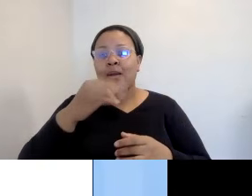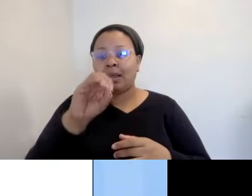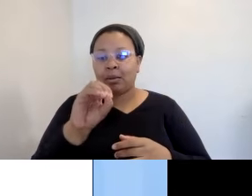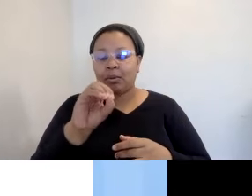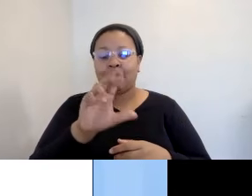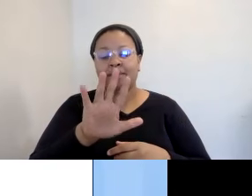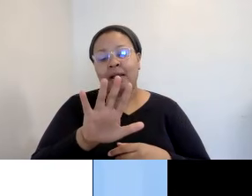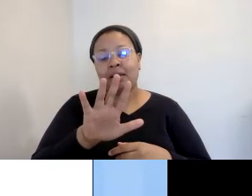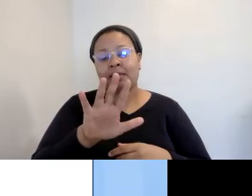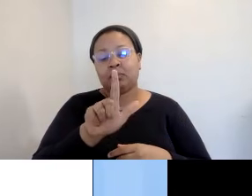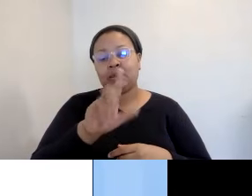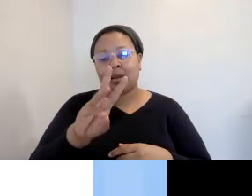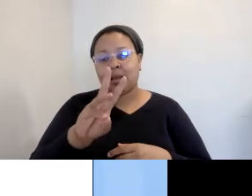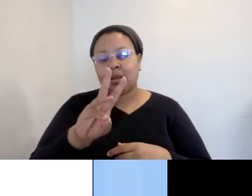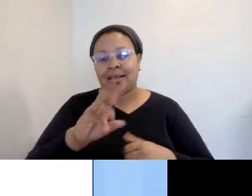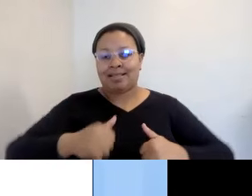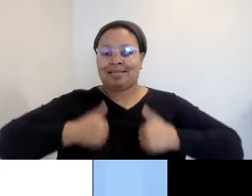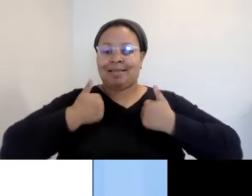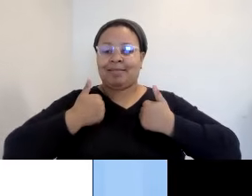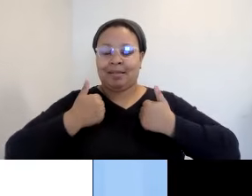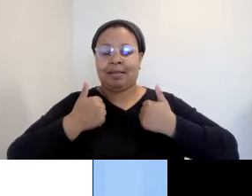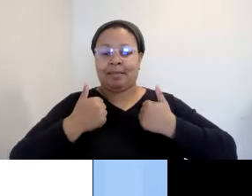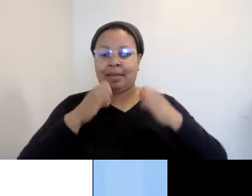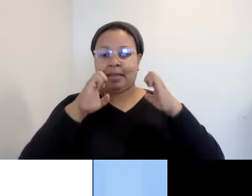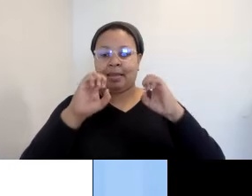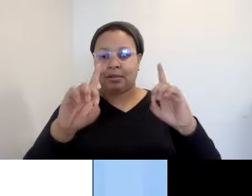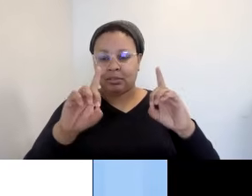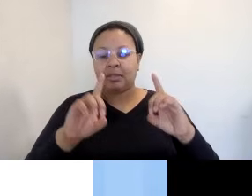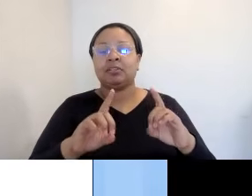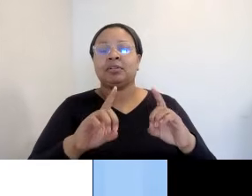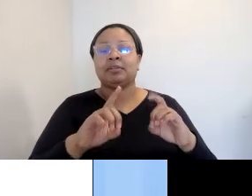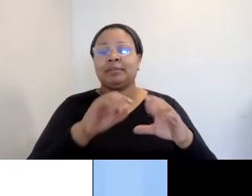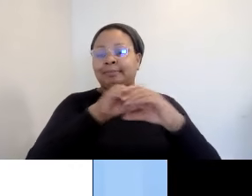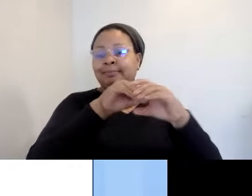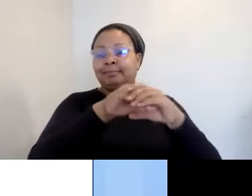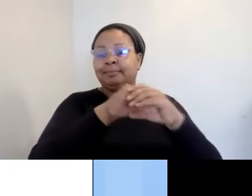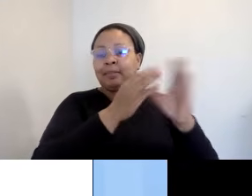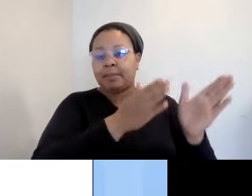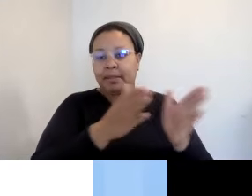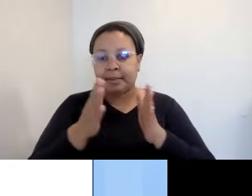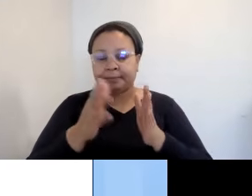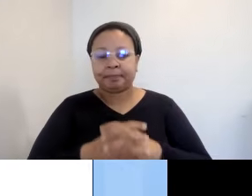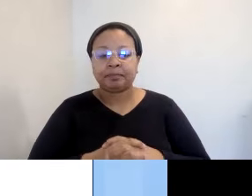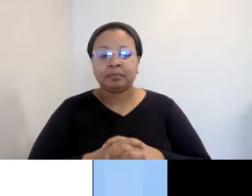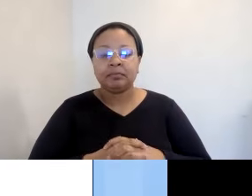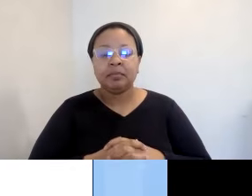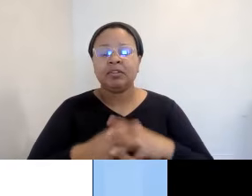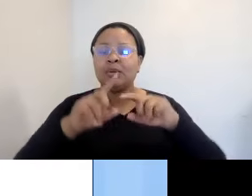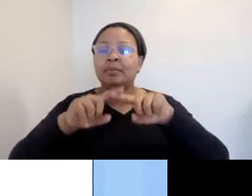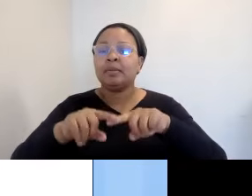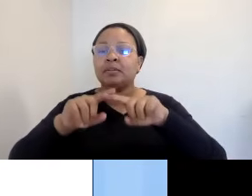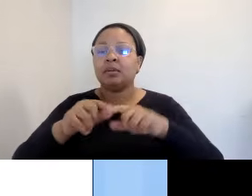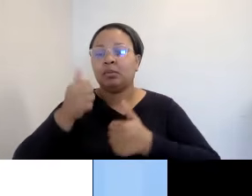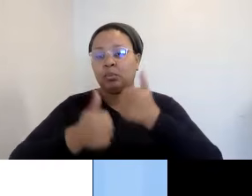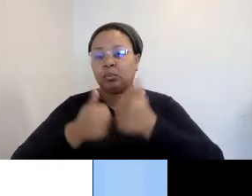education's savings plan. So all these lifetime limits, depending on what program you sign up,